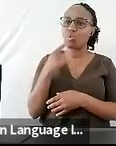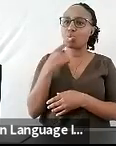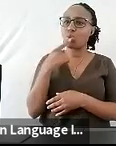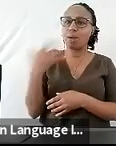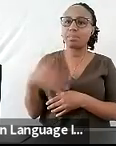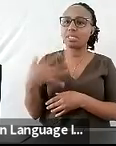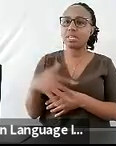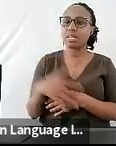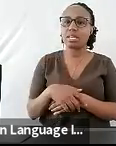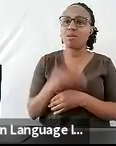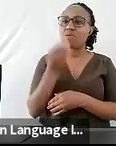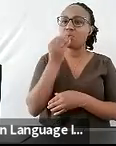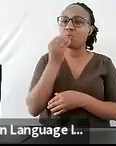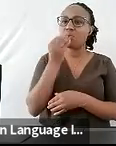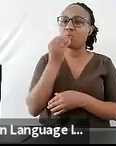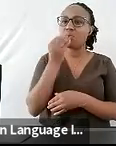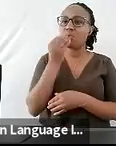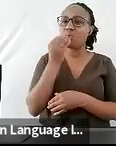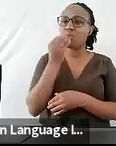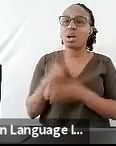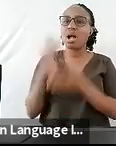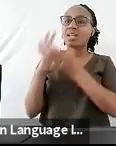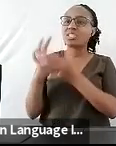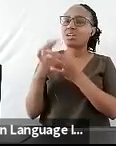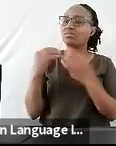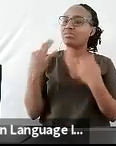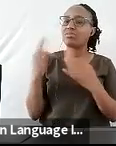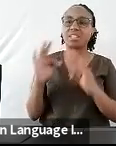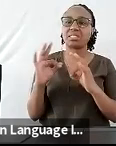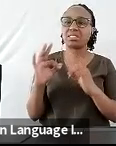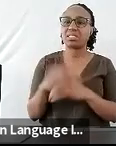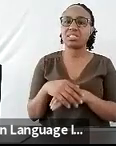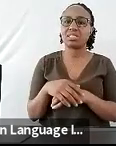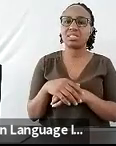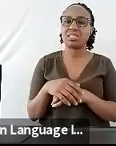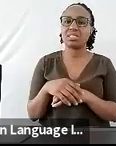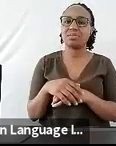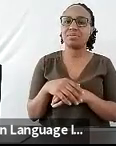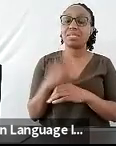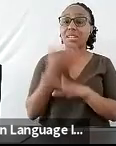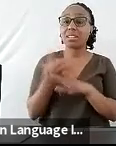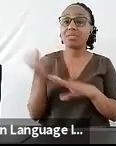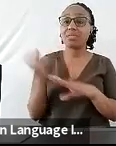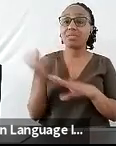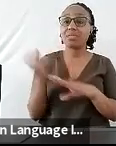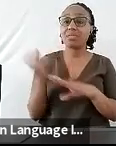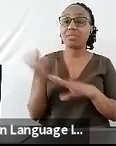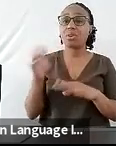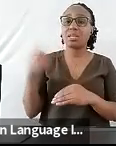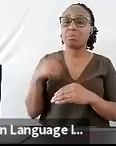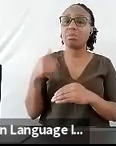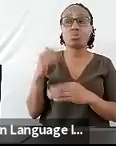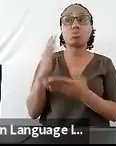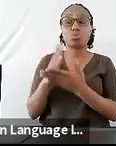is fantastic. It's a difficult place. I'm not going to paper over the fact that it is a difficult place, and there was a lot